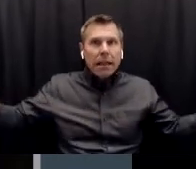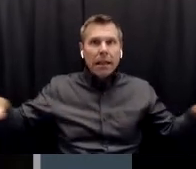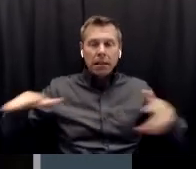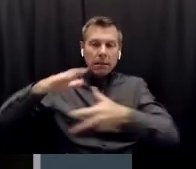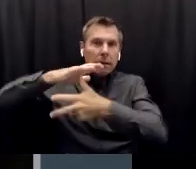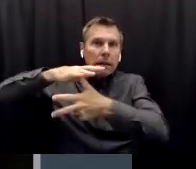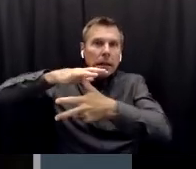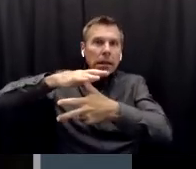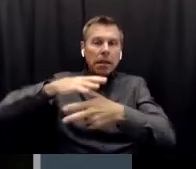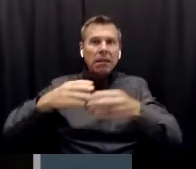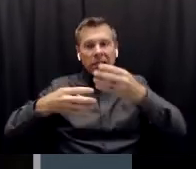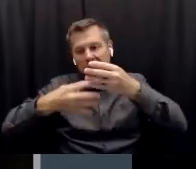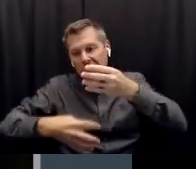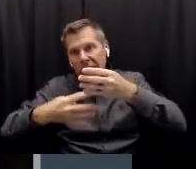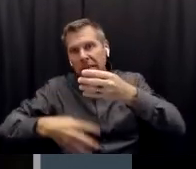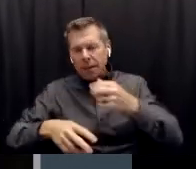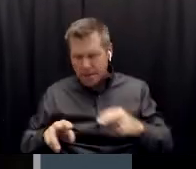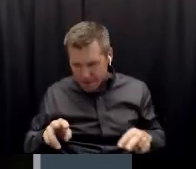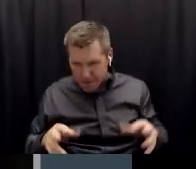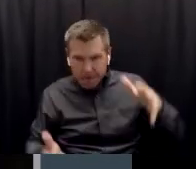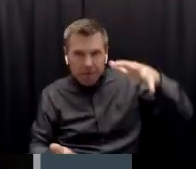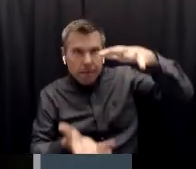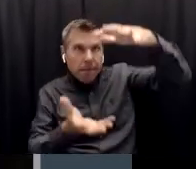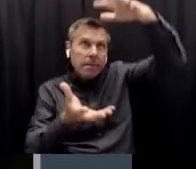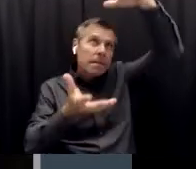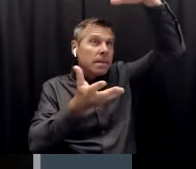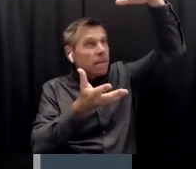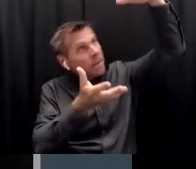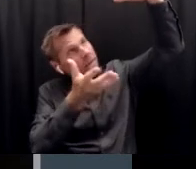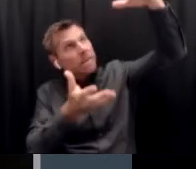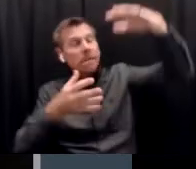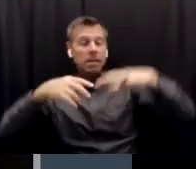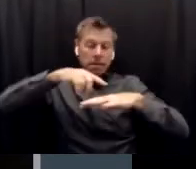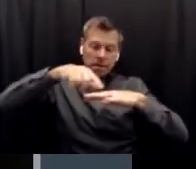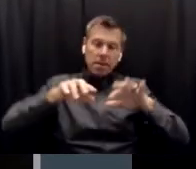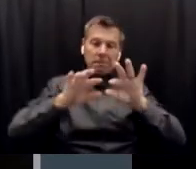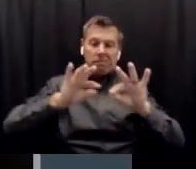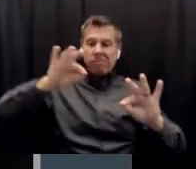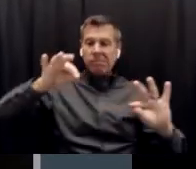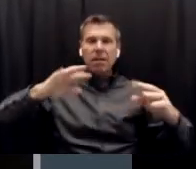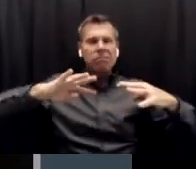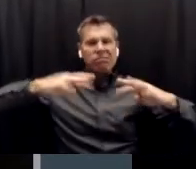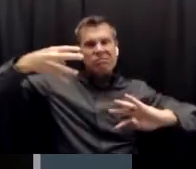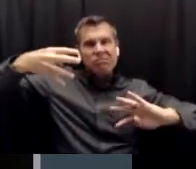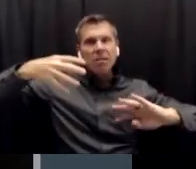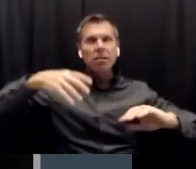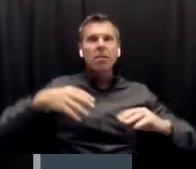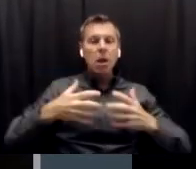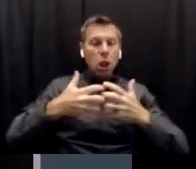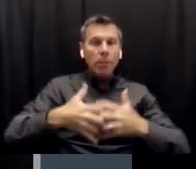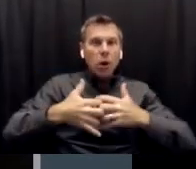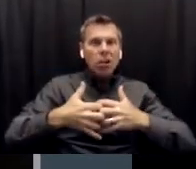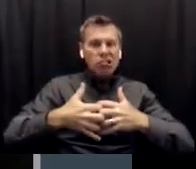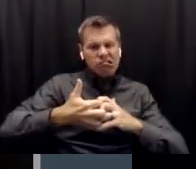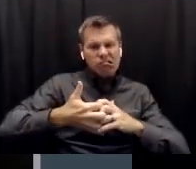for any sort of issues. Check those props for bumps and dents. Check the motor arms, make sure everything